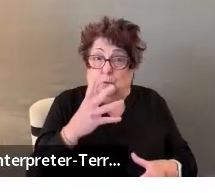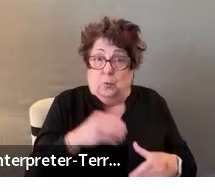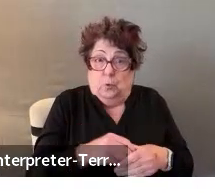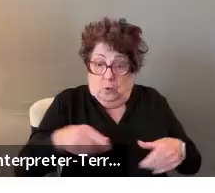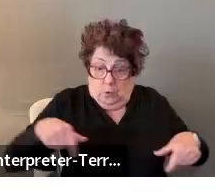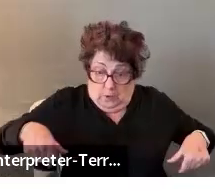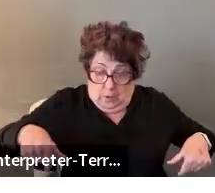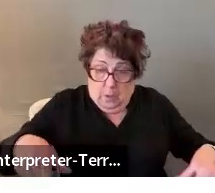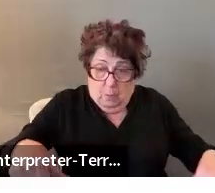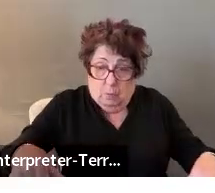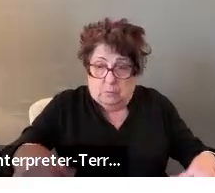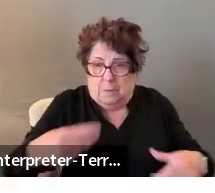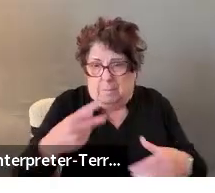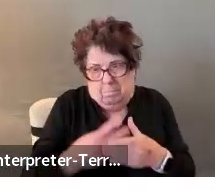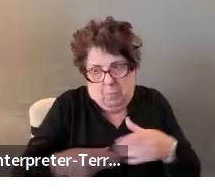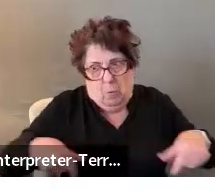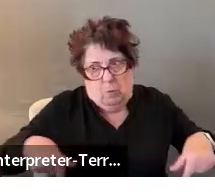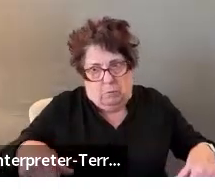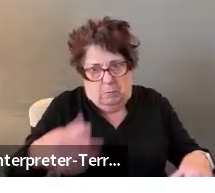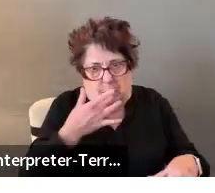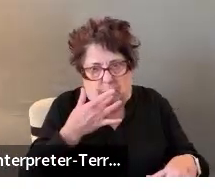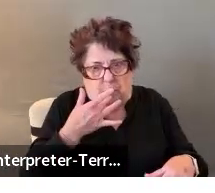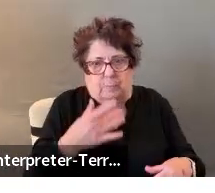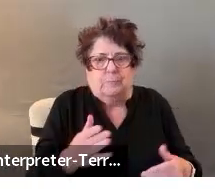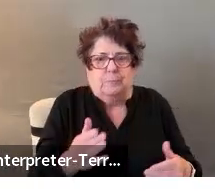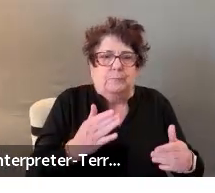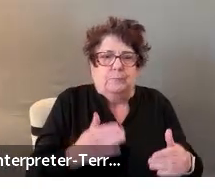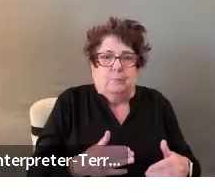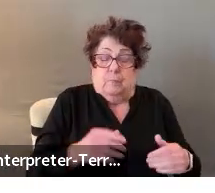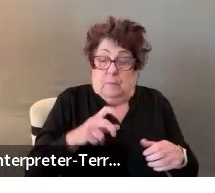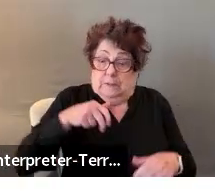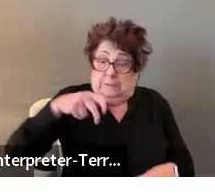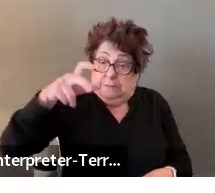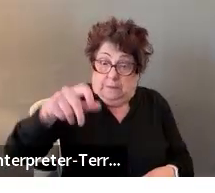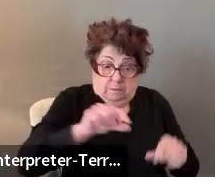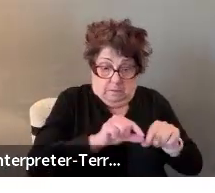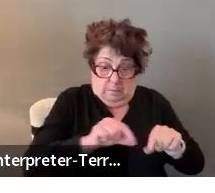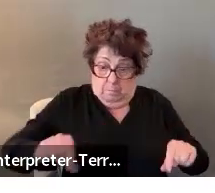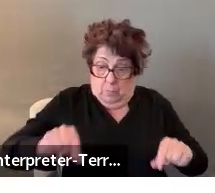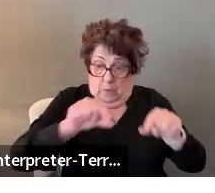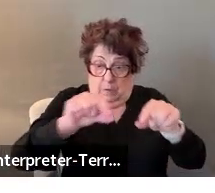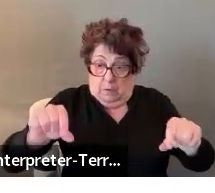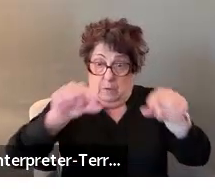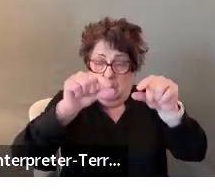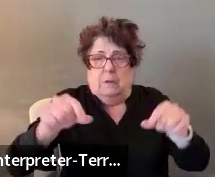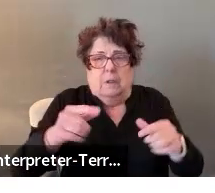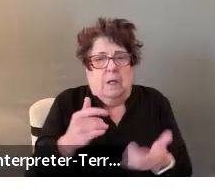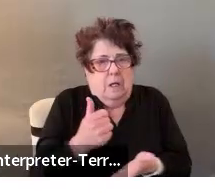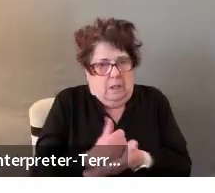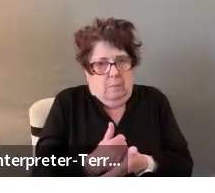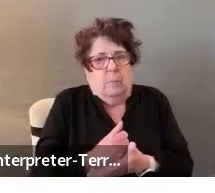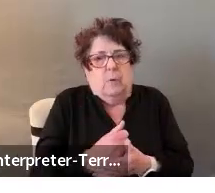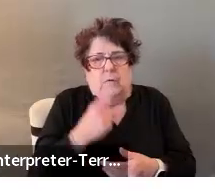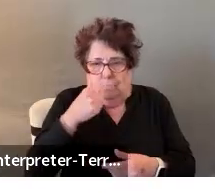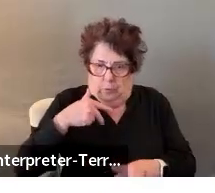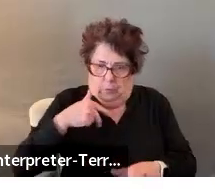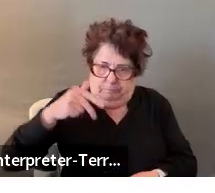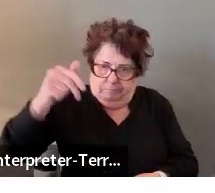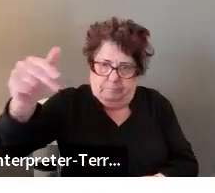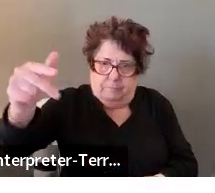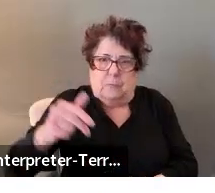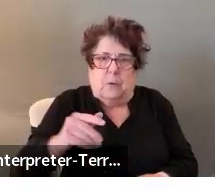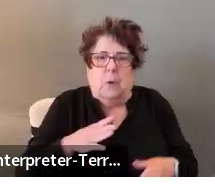Marking the stairs to distinguish the edges is helpful in navigating the steps. And ramps that can be temporary